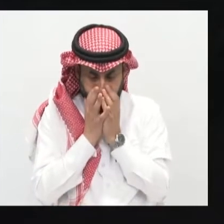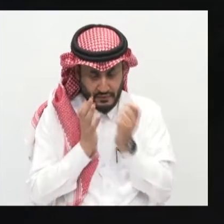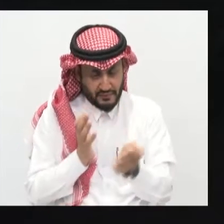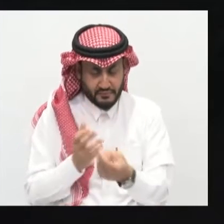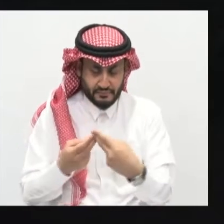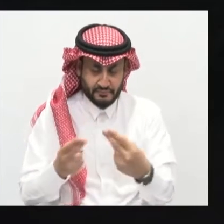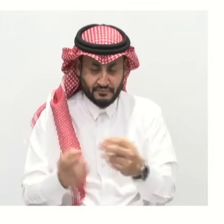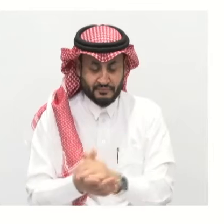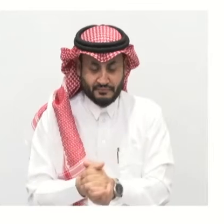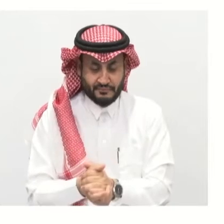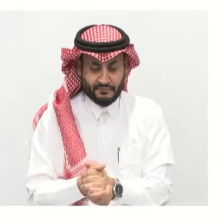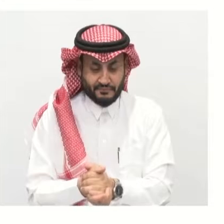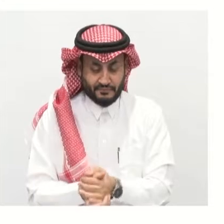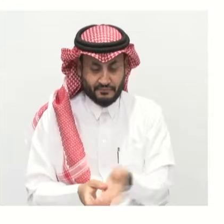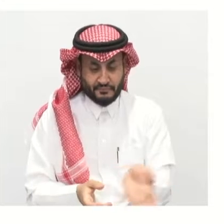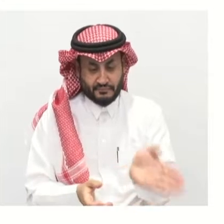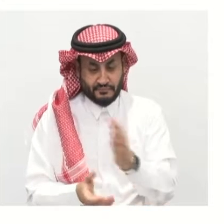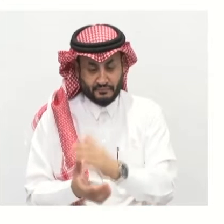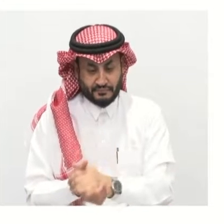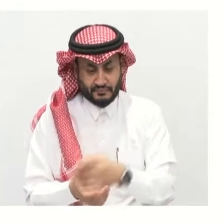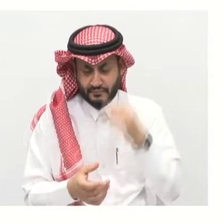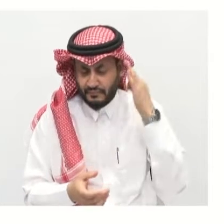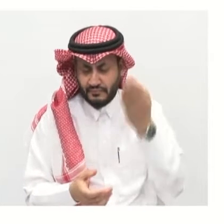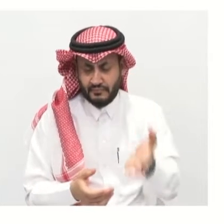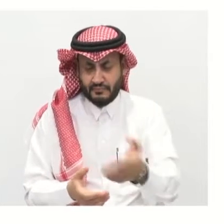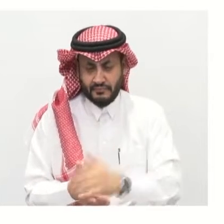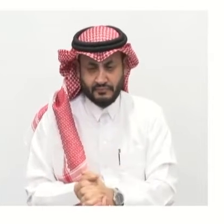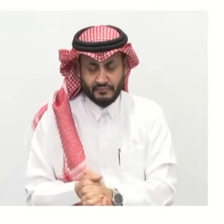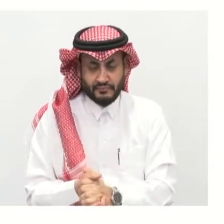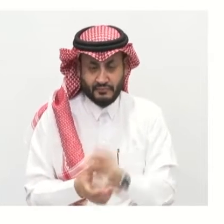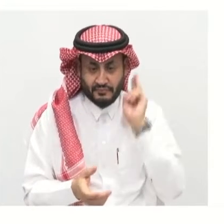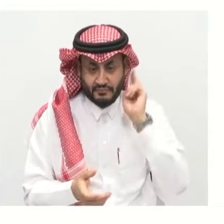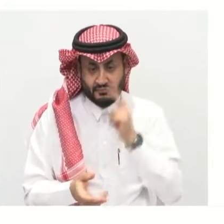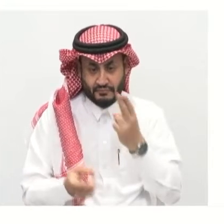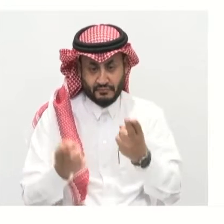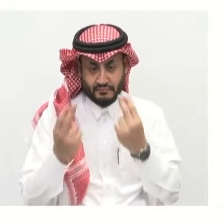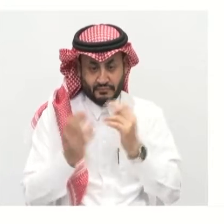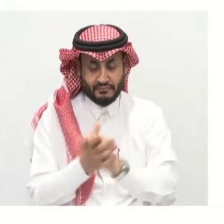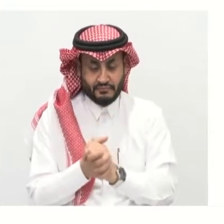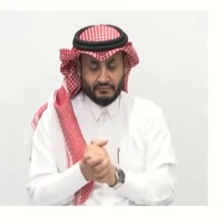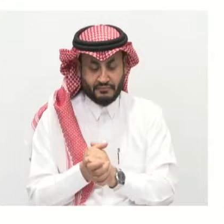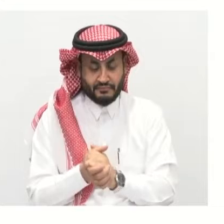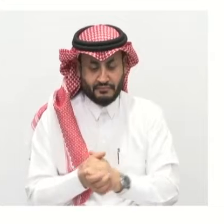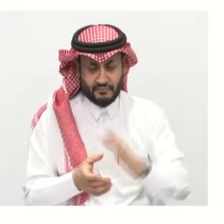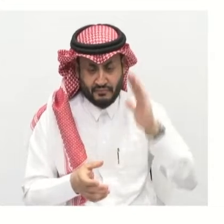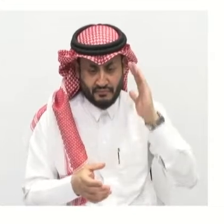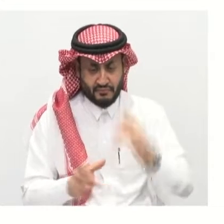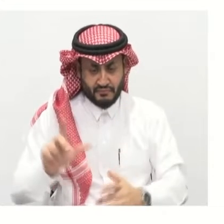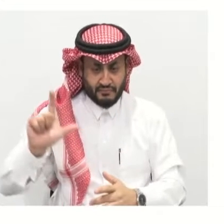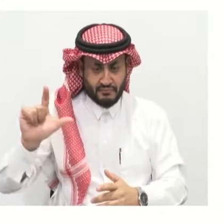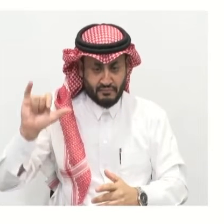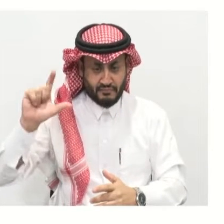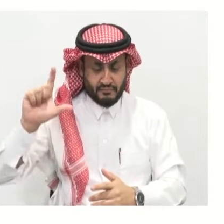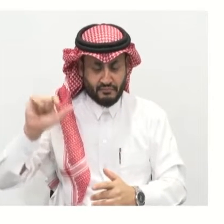down. Now we have this audio to listen to. Are you ready? Okay. Hi, Lily. What are